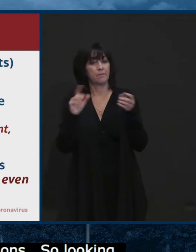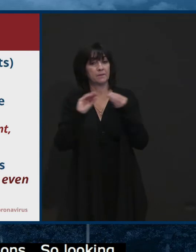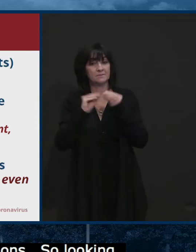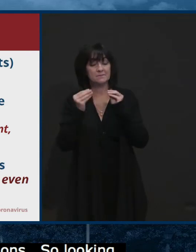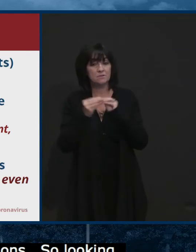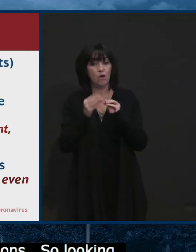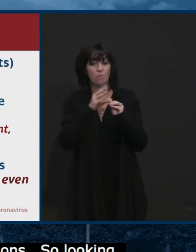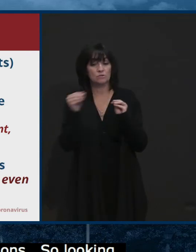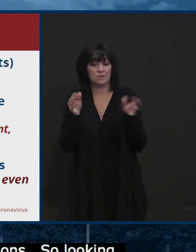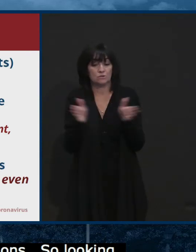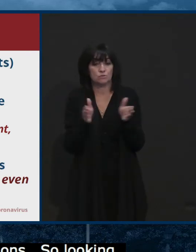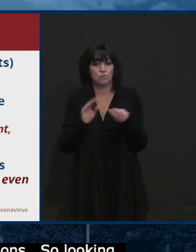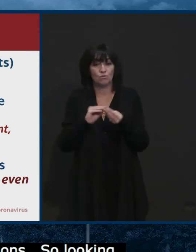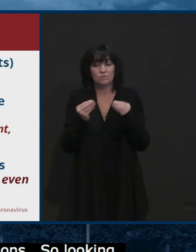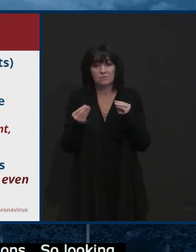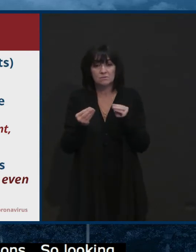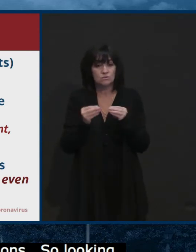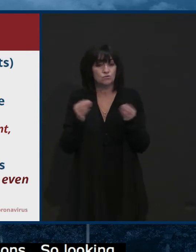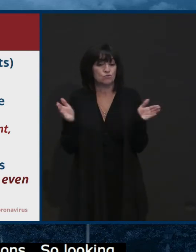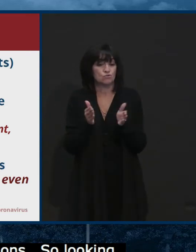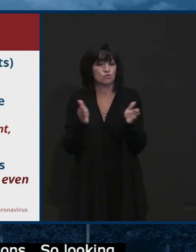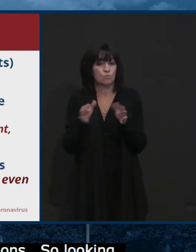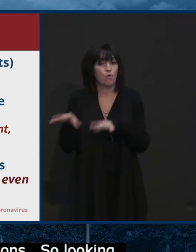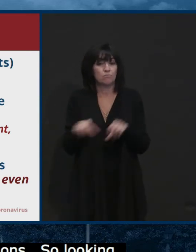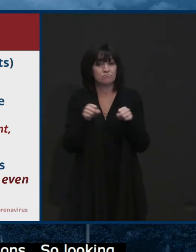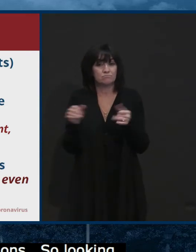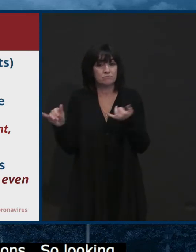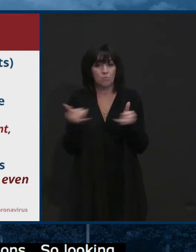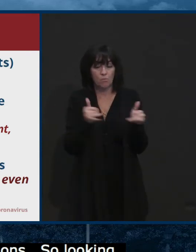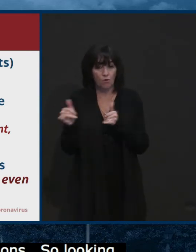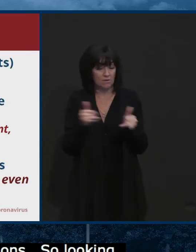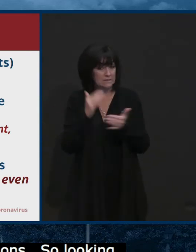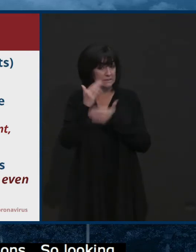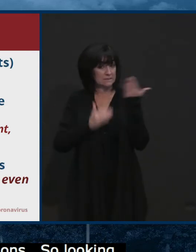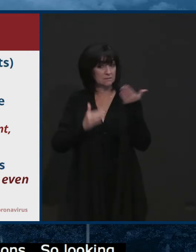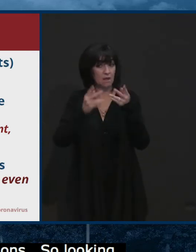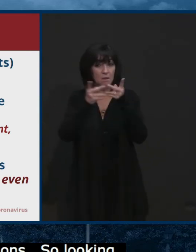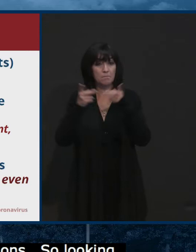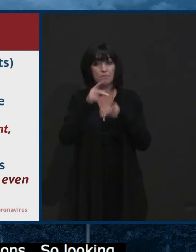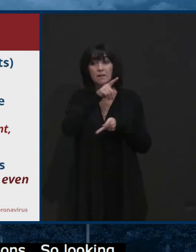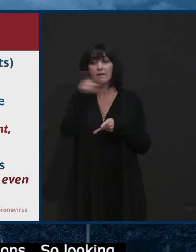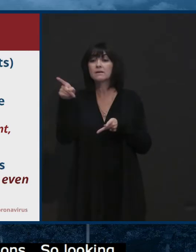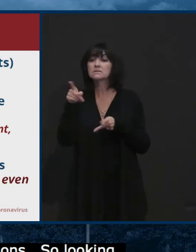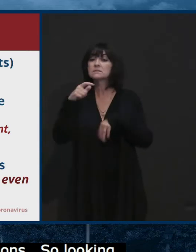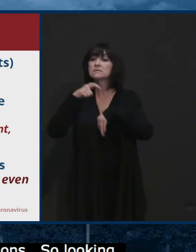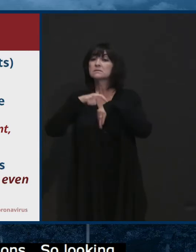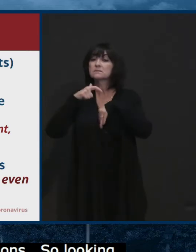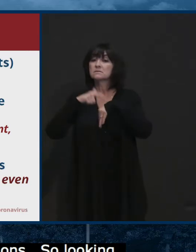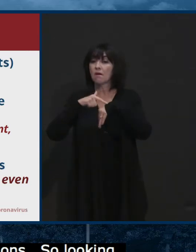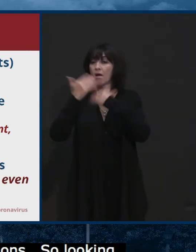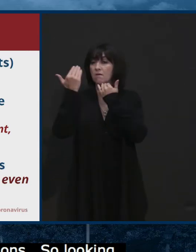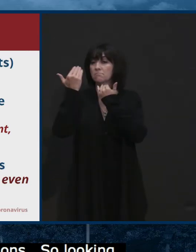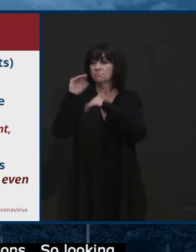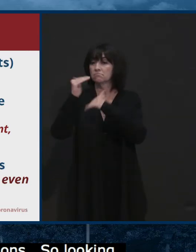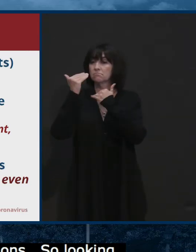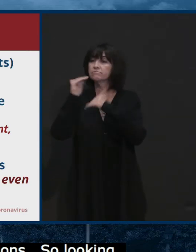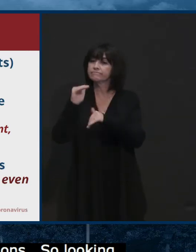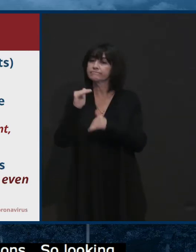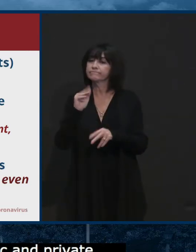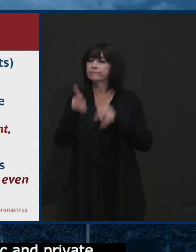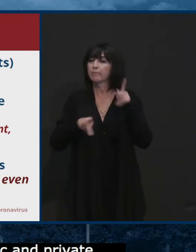A number of states are implementing curfews on certain days where we know more people are likely to